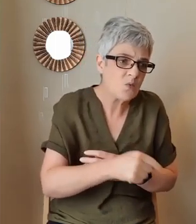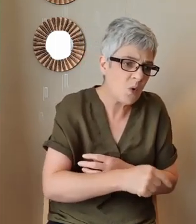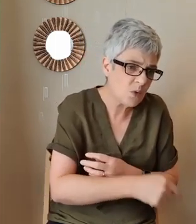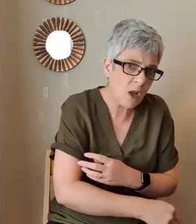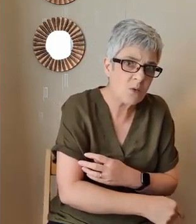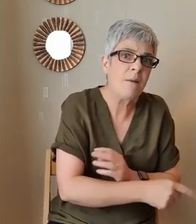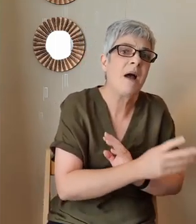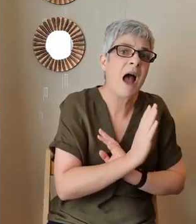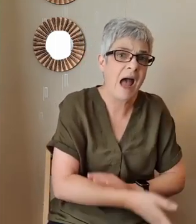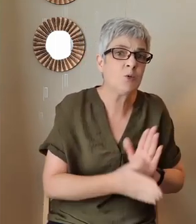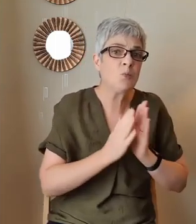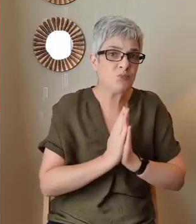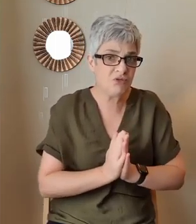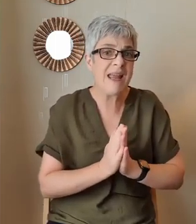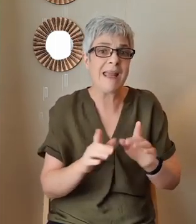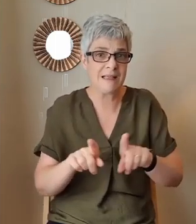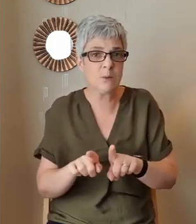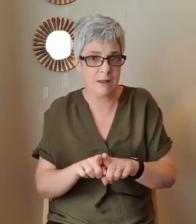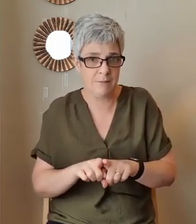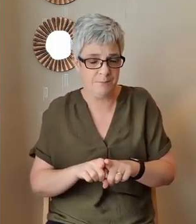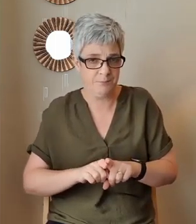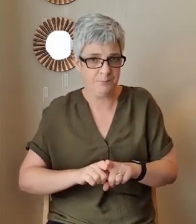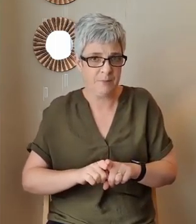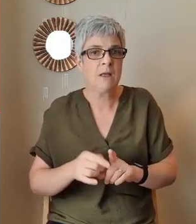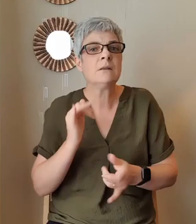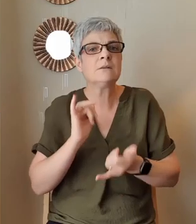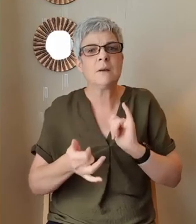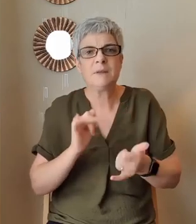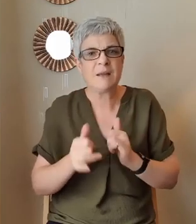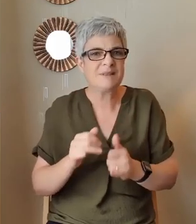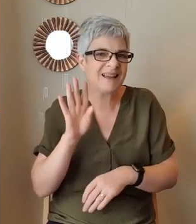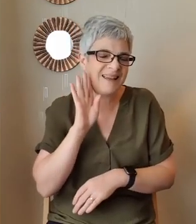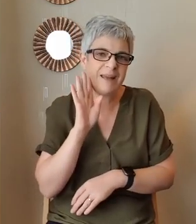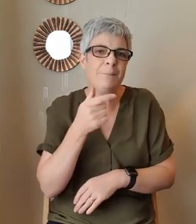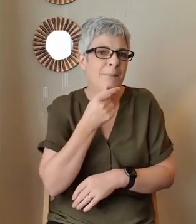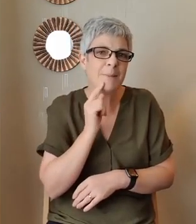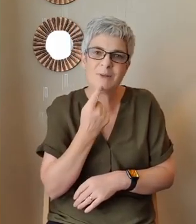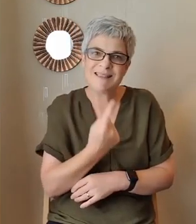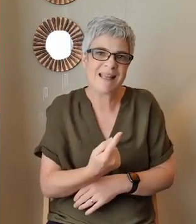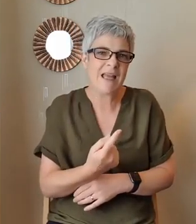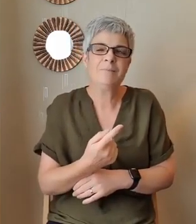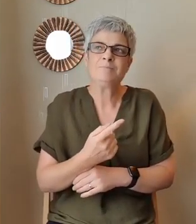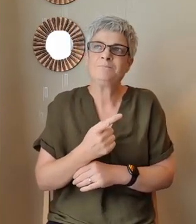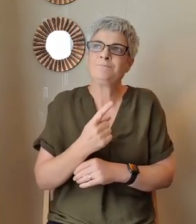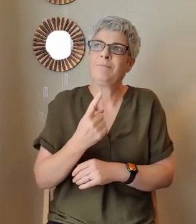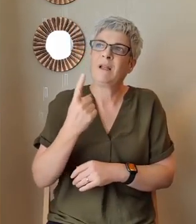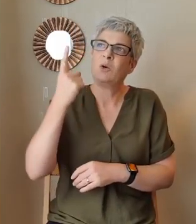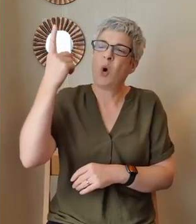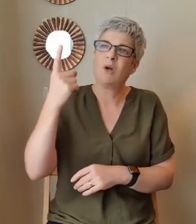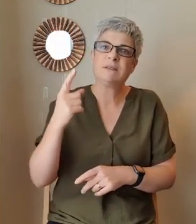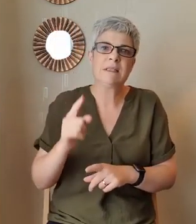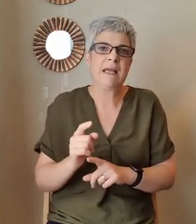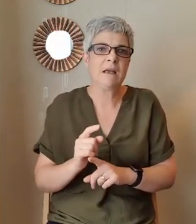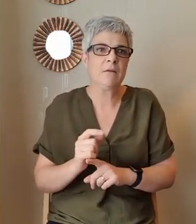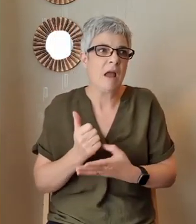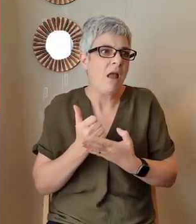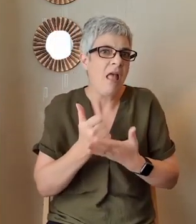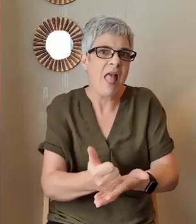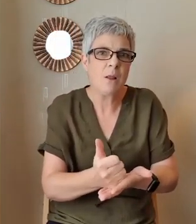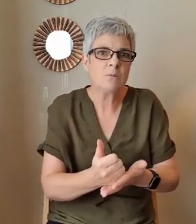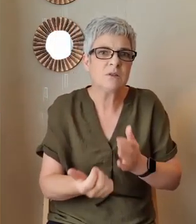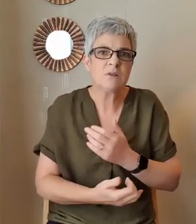bottom. So sometimes I hear folks talk, for example, of God's bias towards the poor, as if being poor